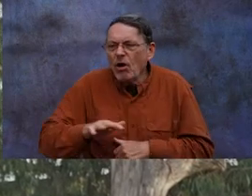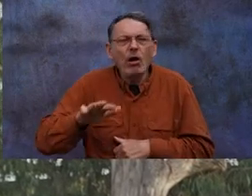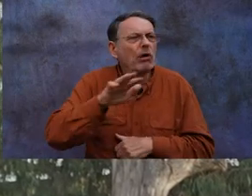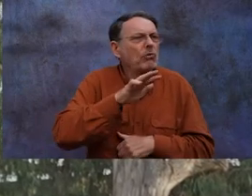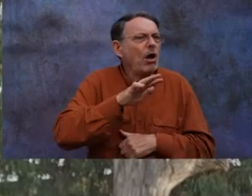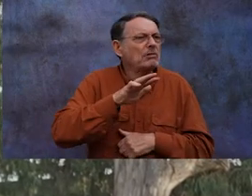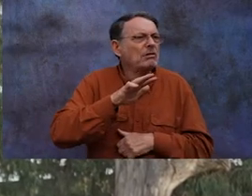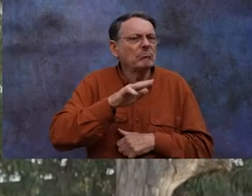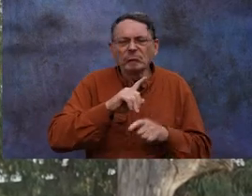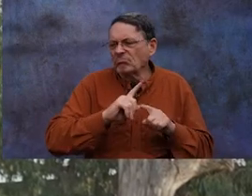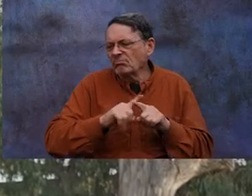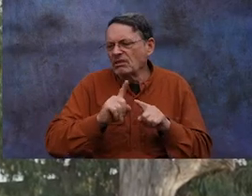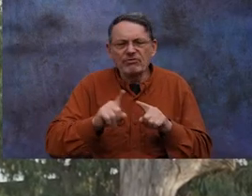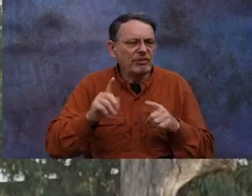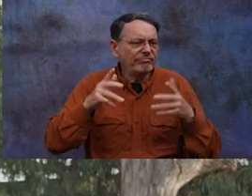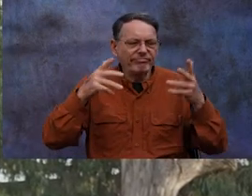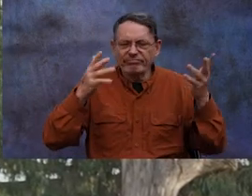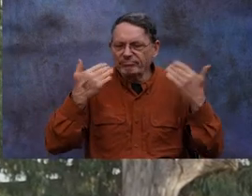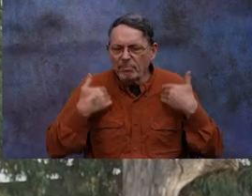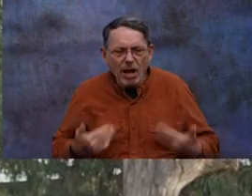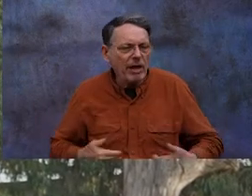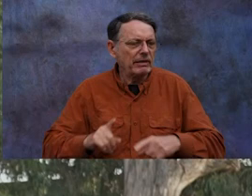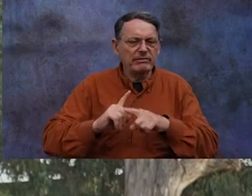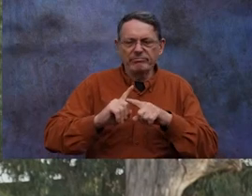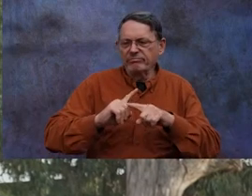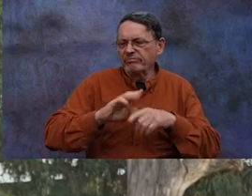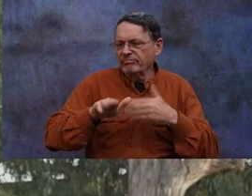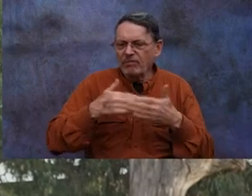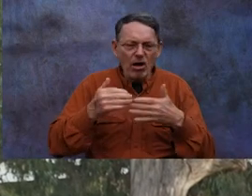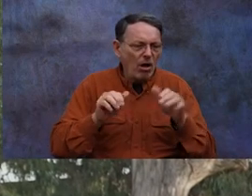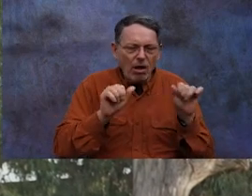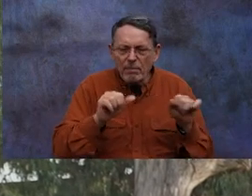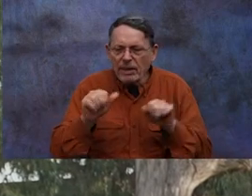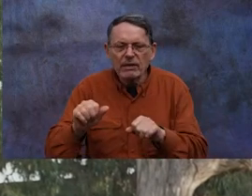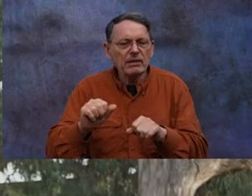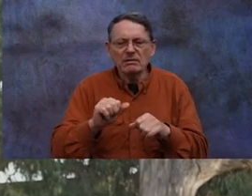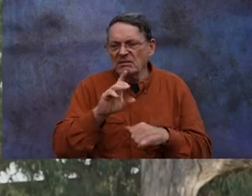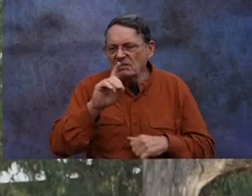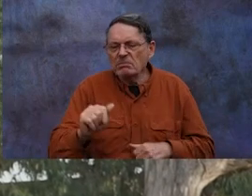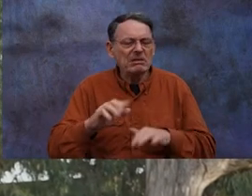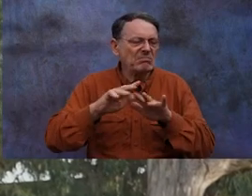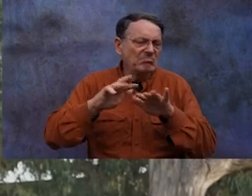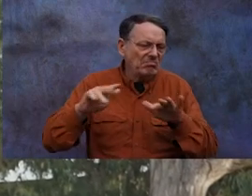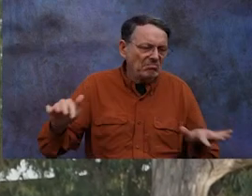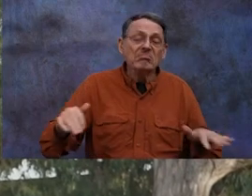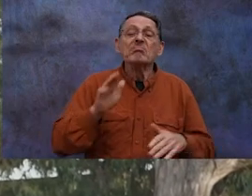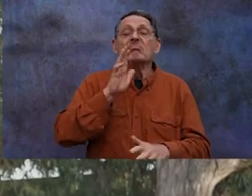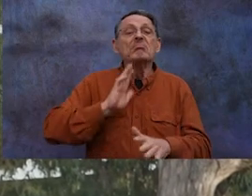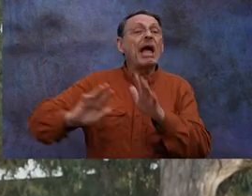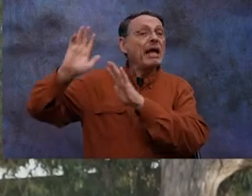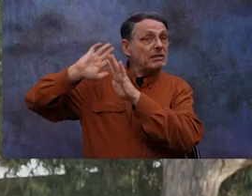loved each other across all lines, all bodies, all changes, all abilities